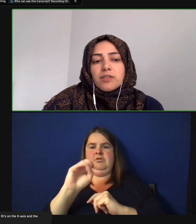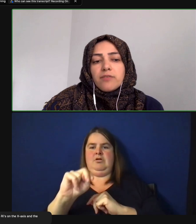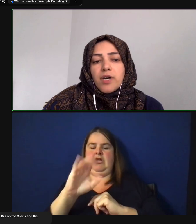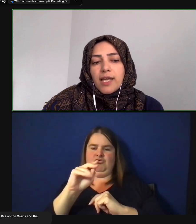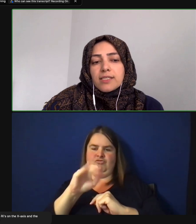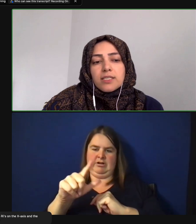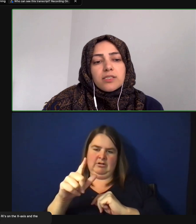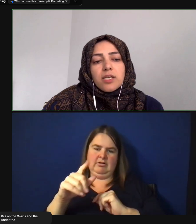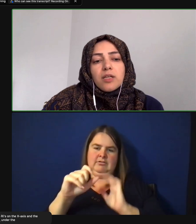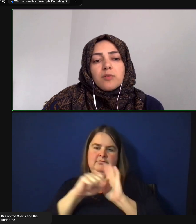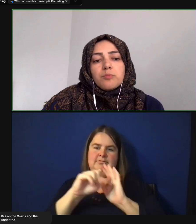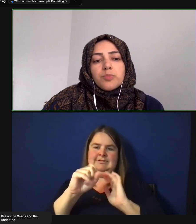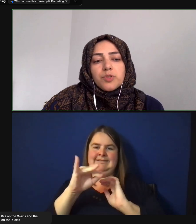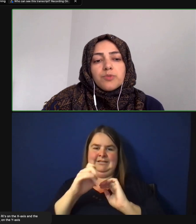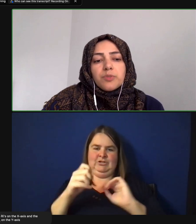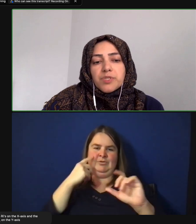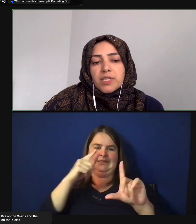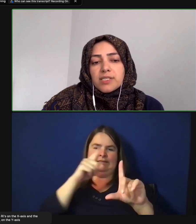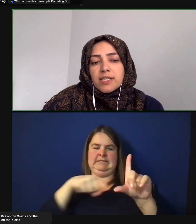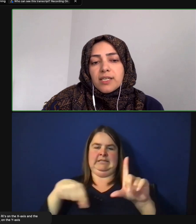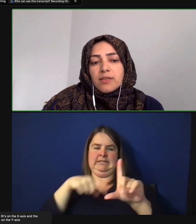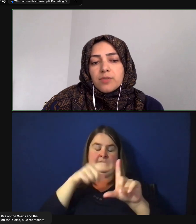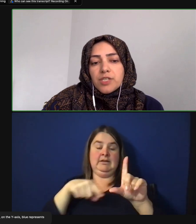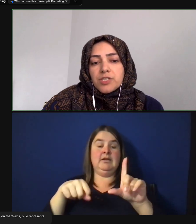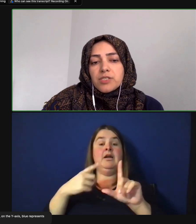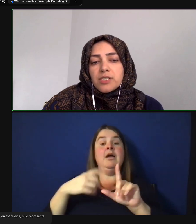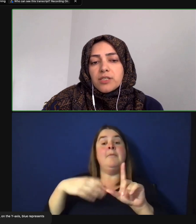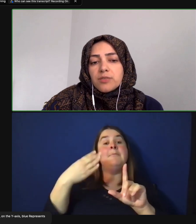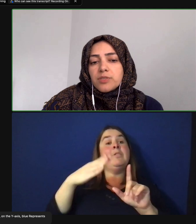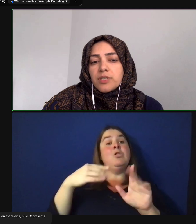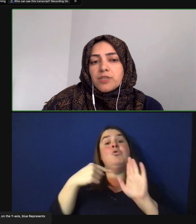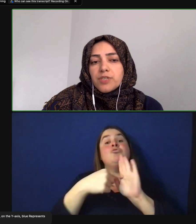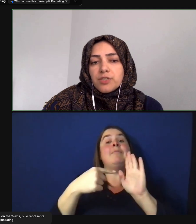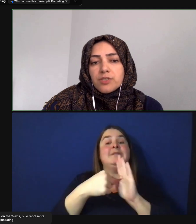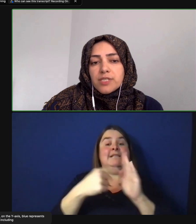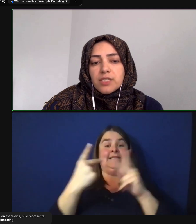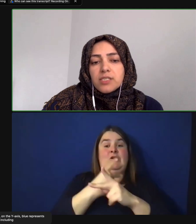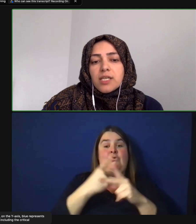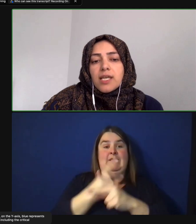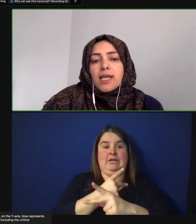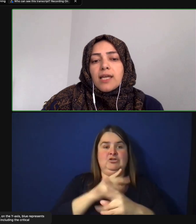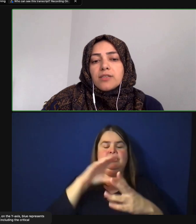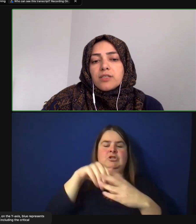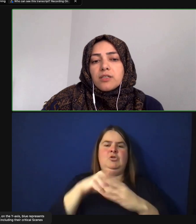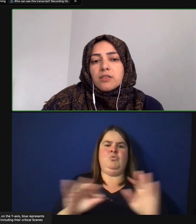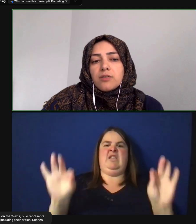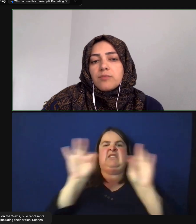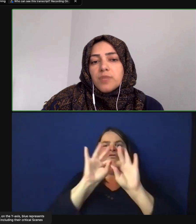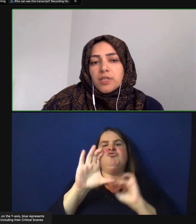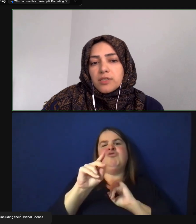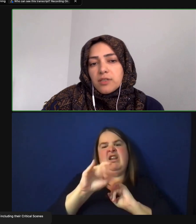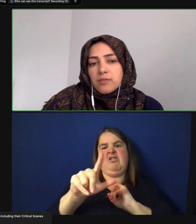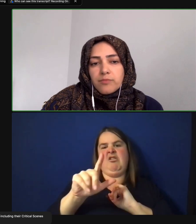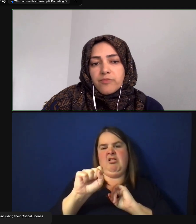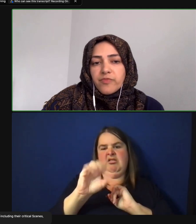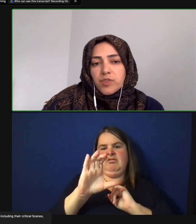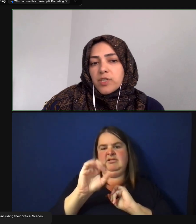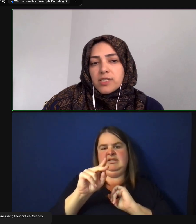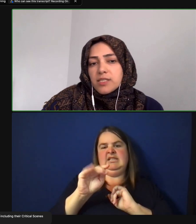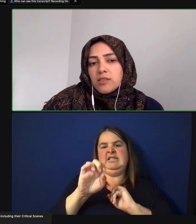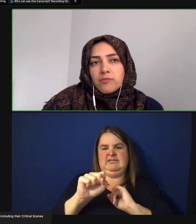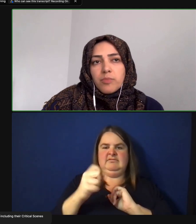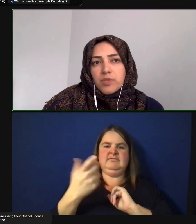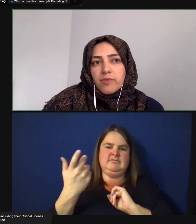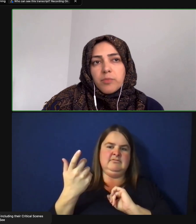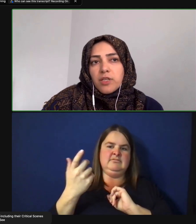index on the y-axis. Blue represents the calculations, including the critical scenes, and you